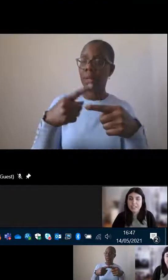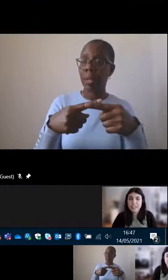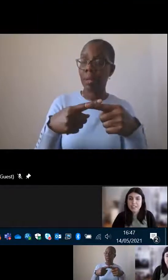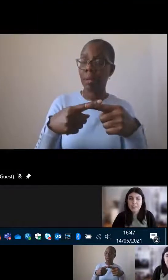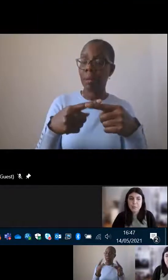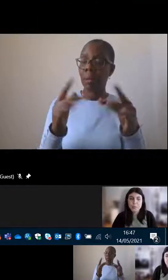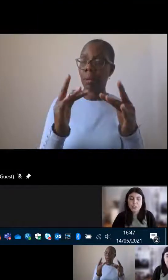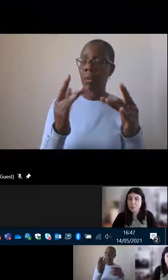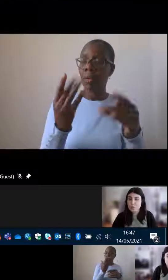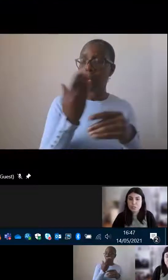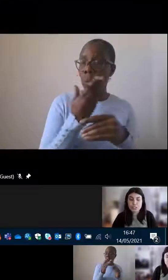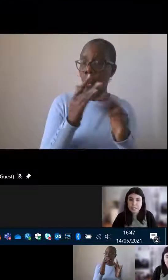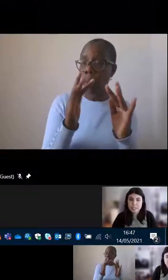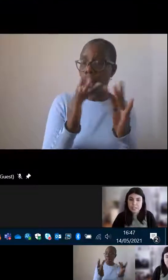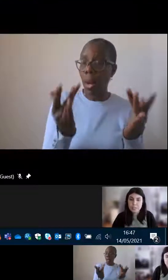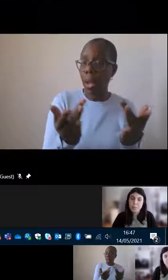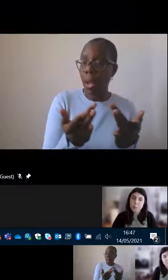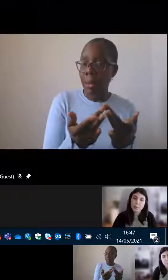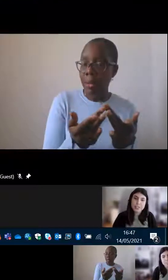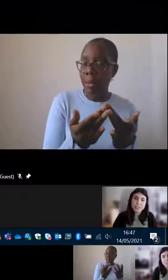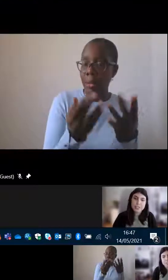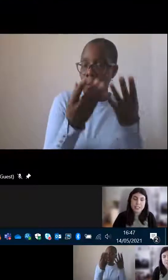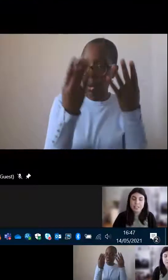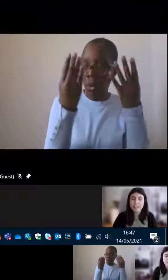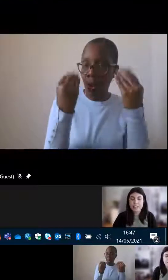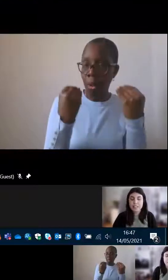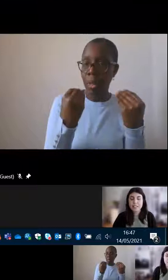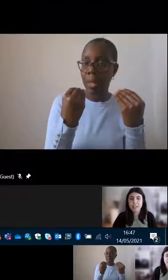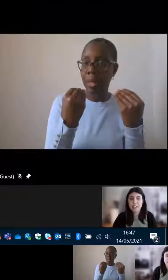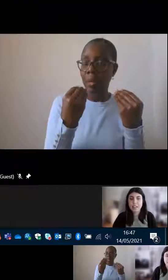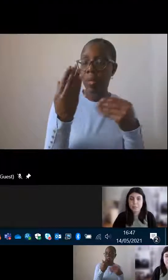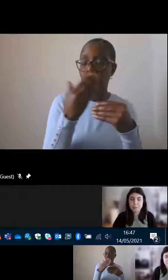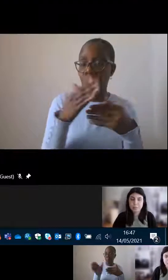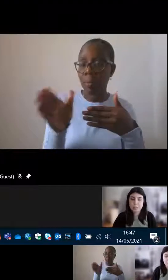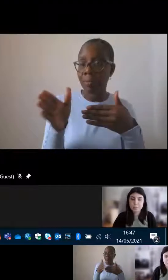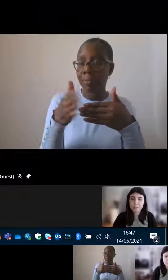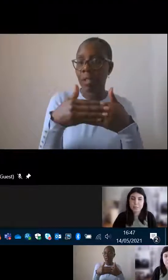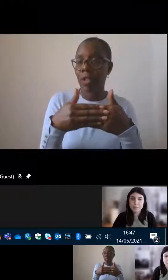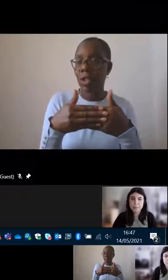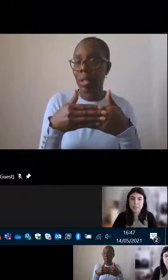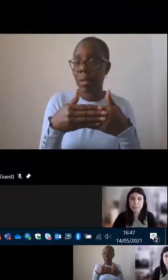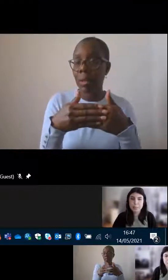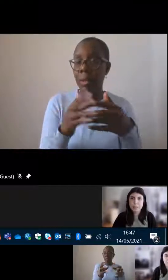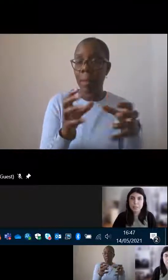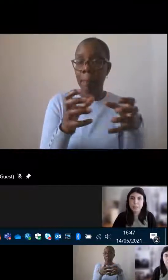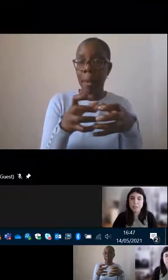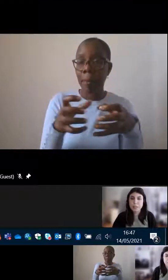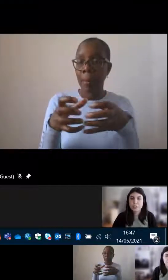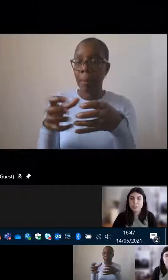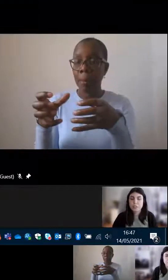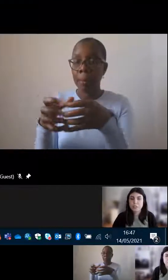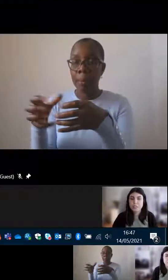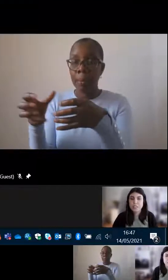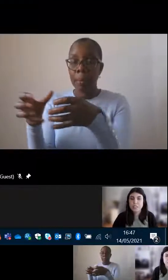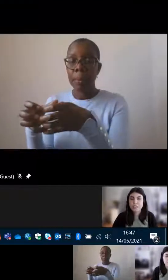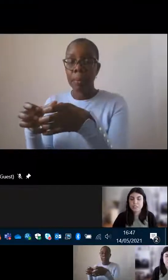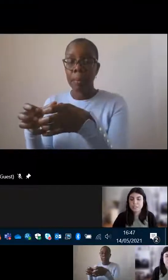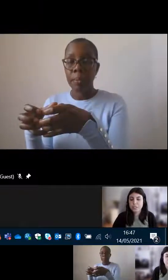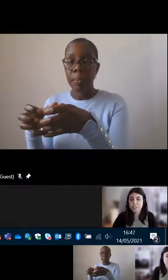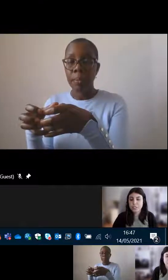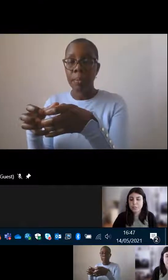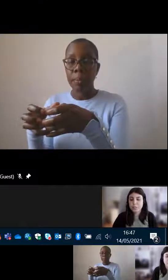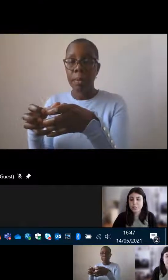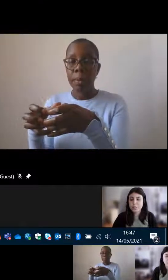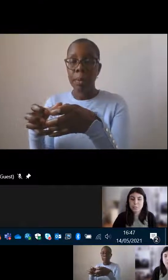schooling, the schools shutting, bubbles bursting, things like that. Might be some sort of need